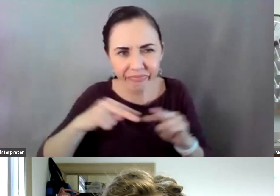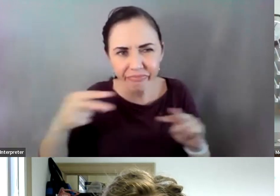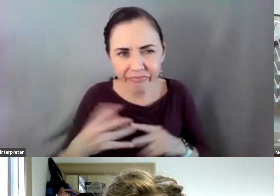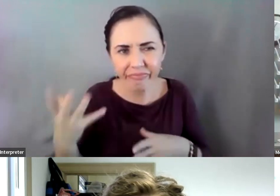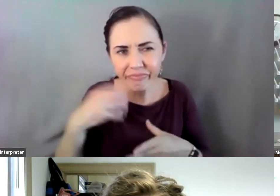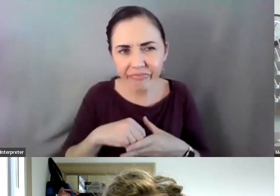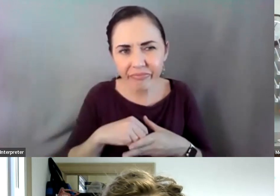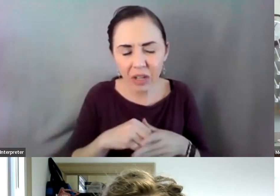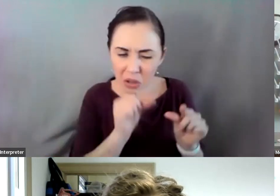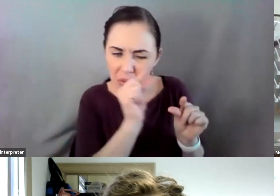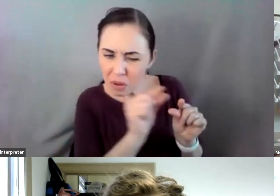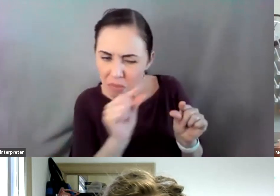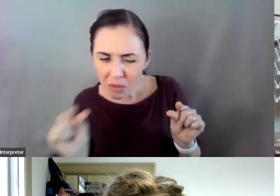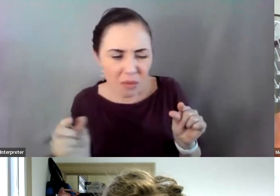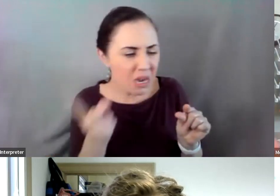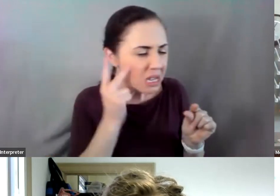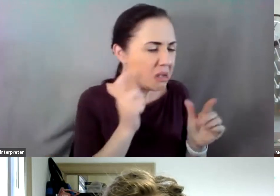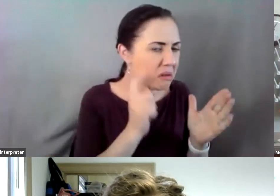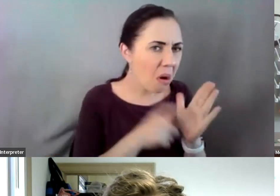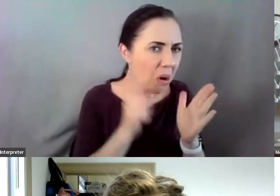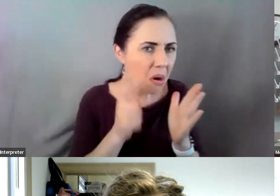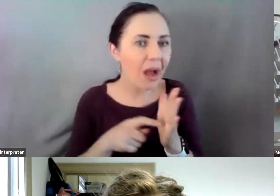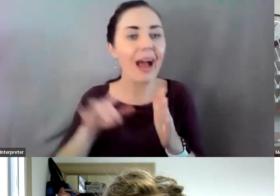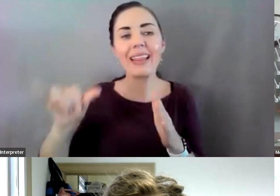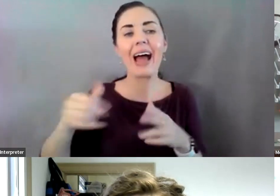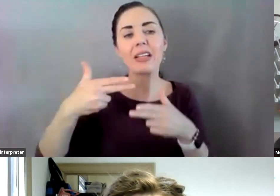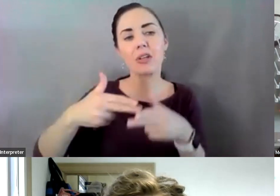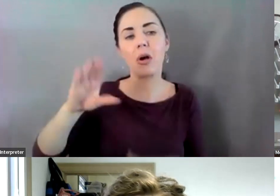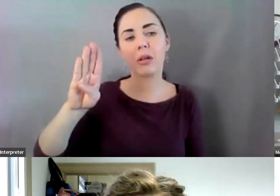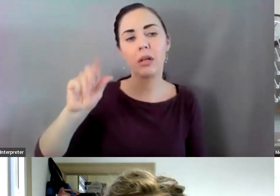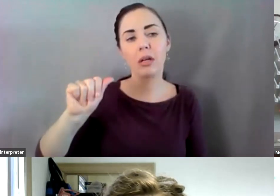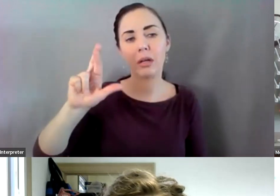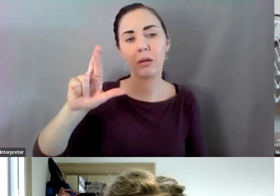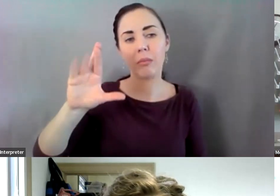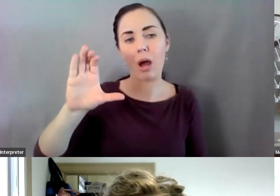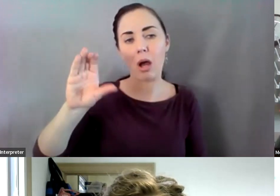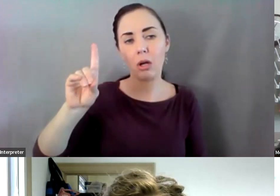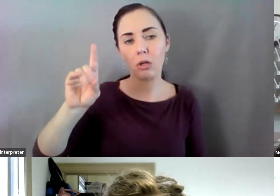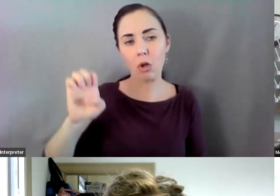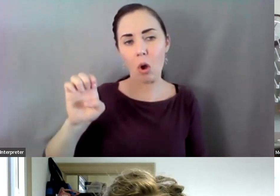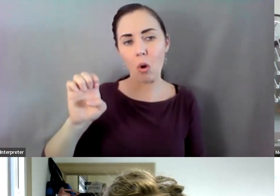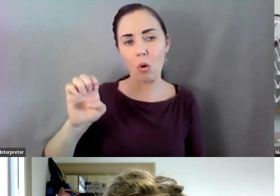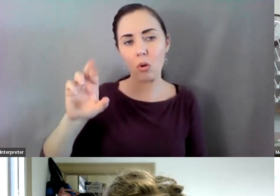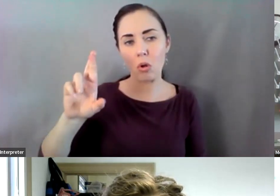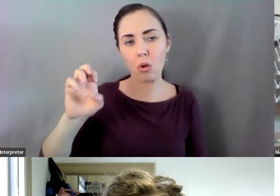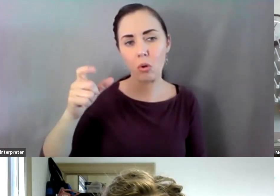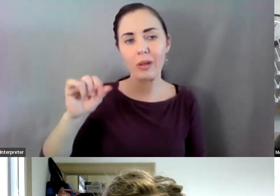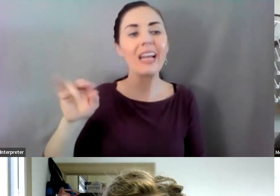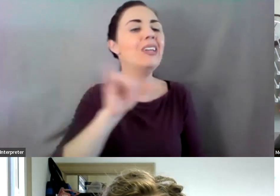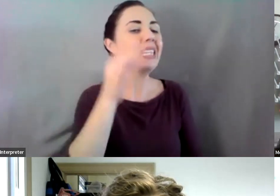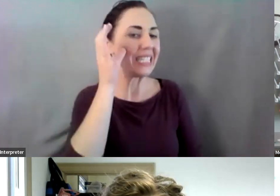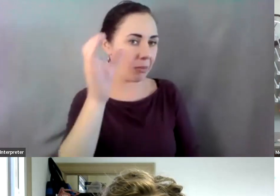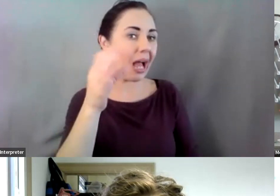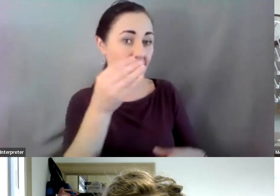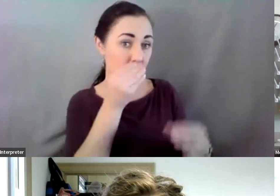of DNA that we use as sort of, they call it a barcoding region. So it's a region that, just like a barcode in the store,